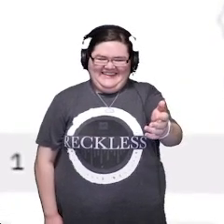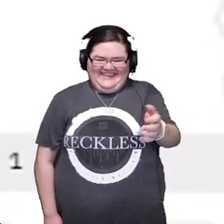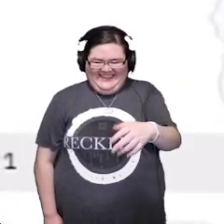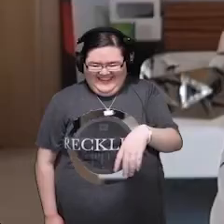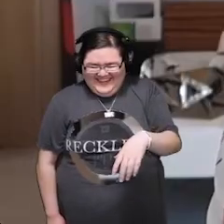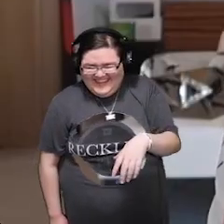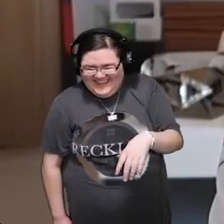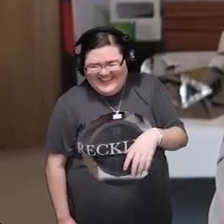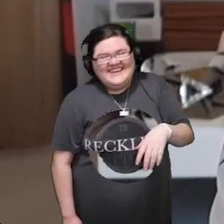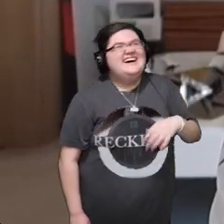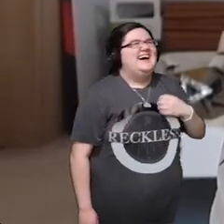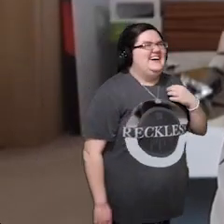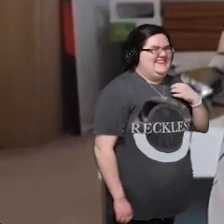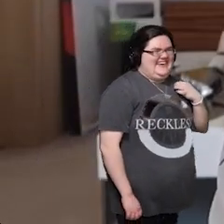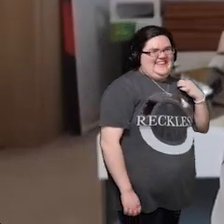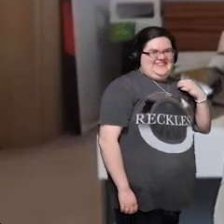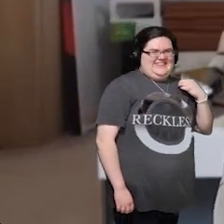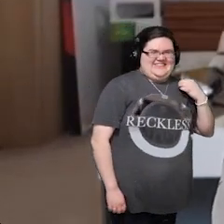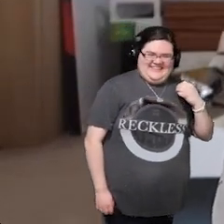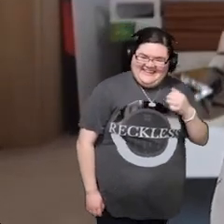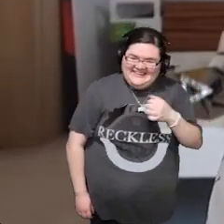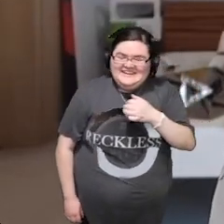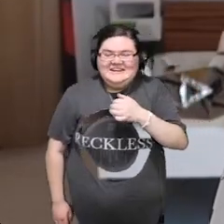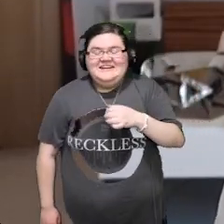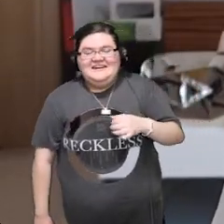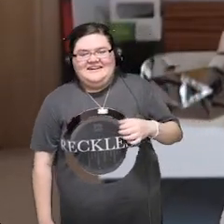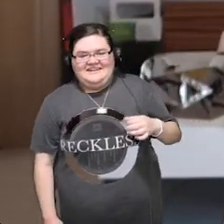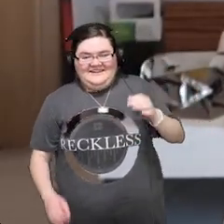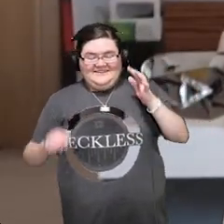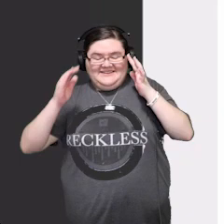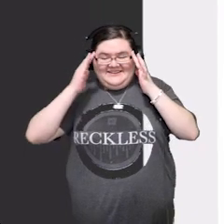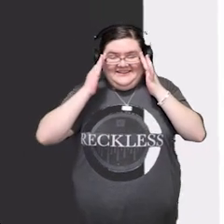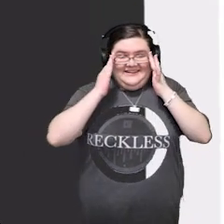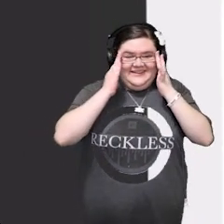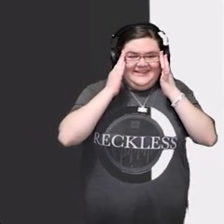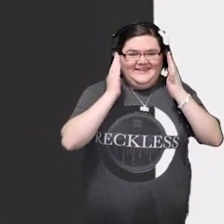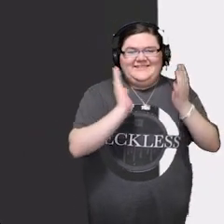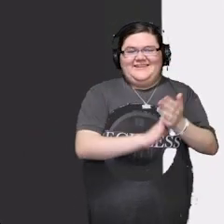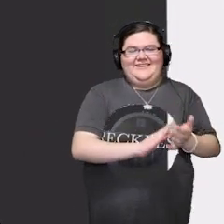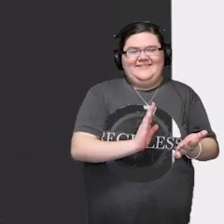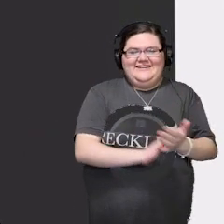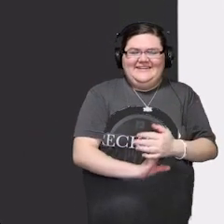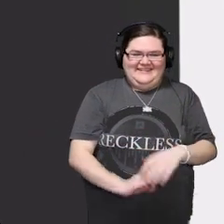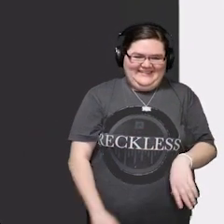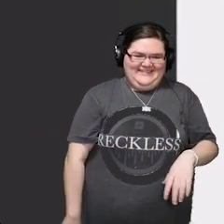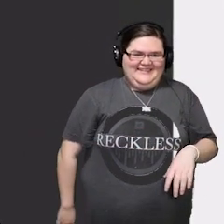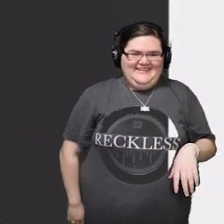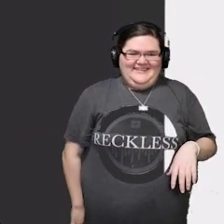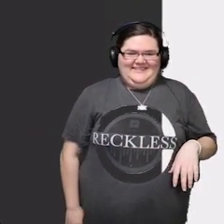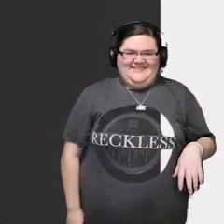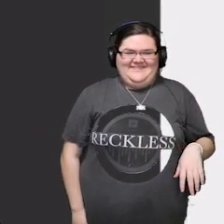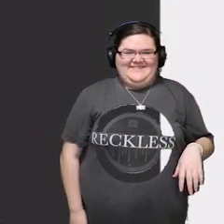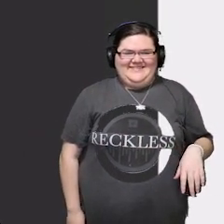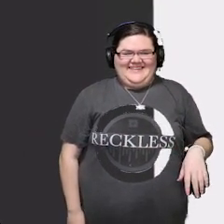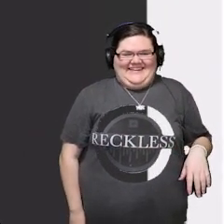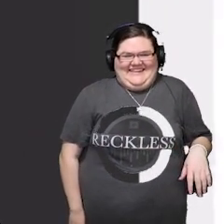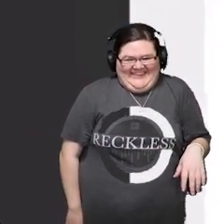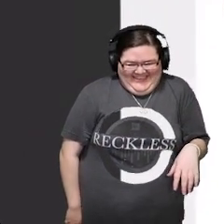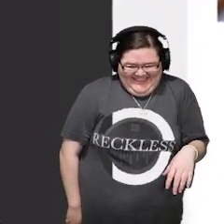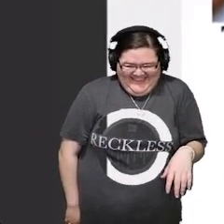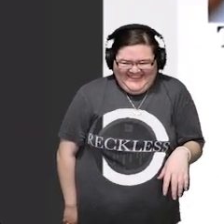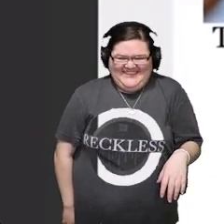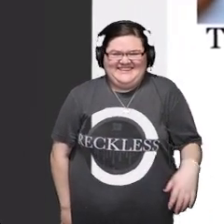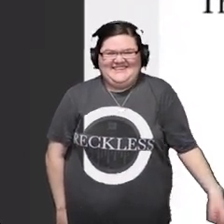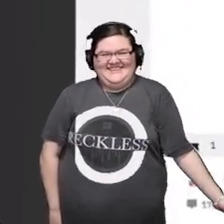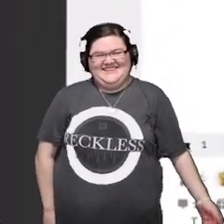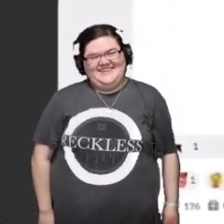fuck? Hey, this is okay, that's actually... Oh, my God. Let's look yo. At you off of this as well. Bad at mass